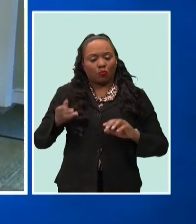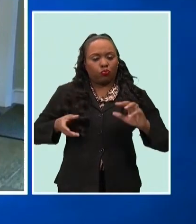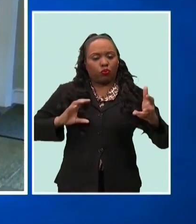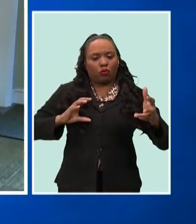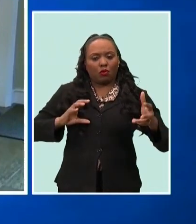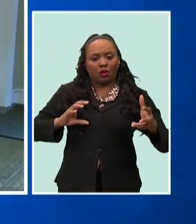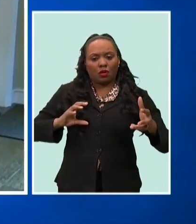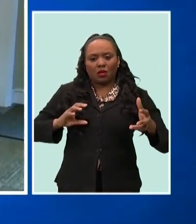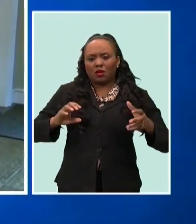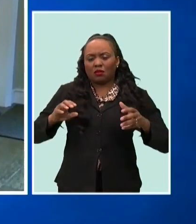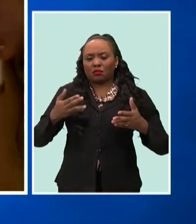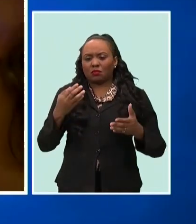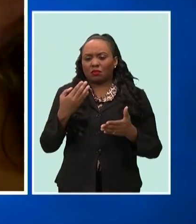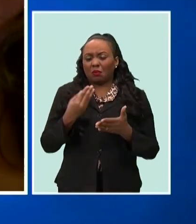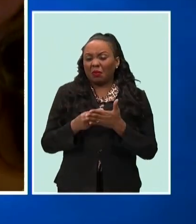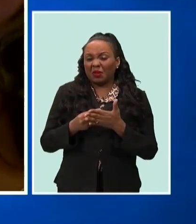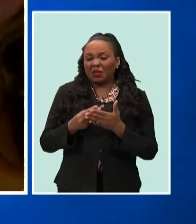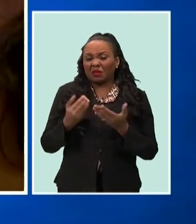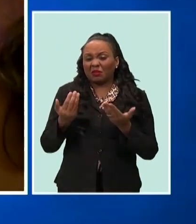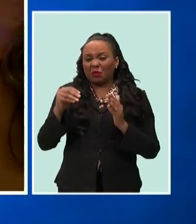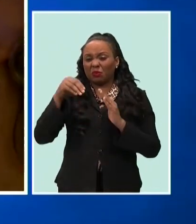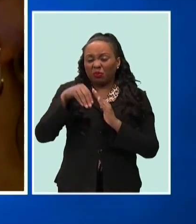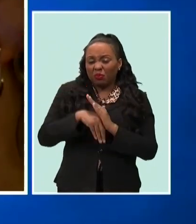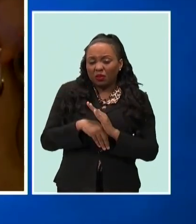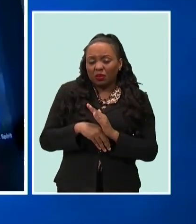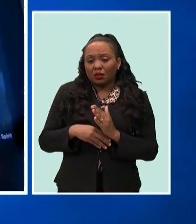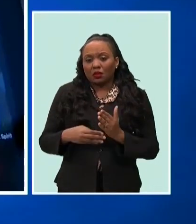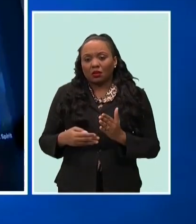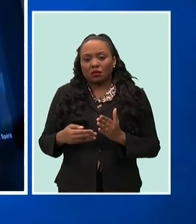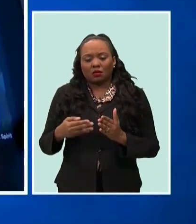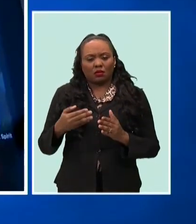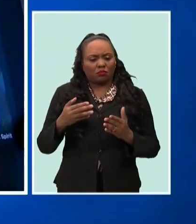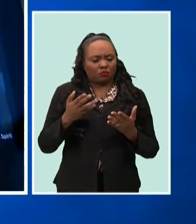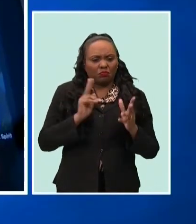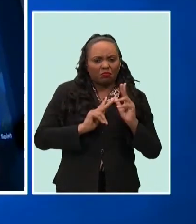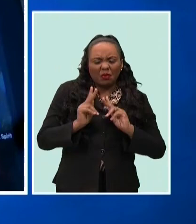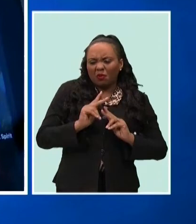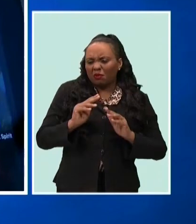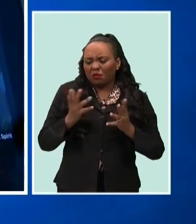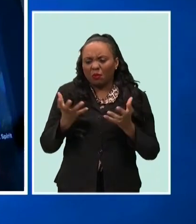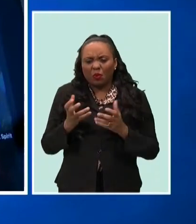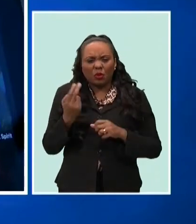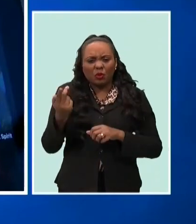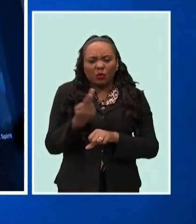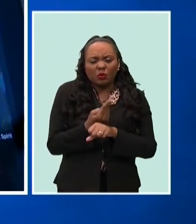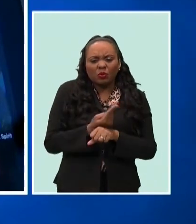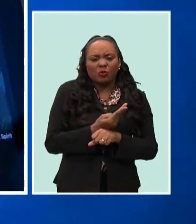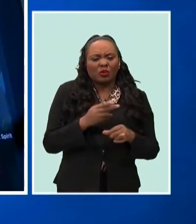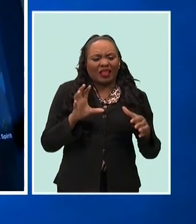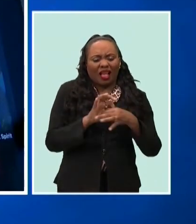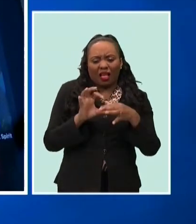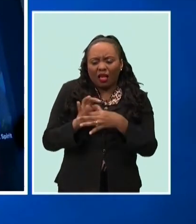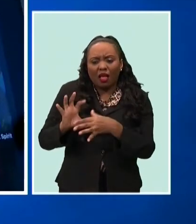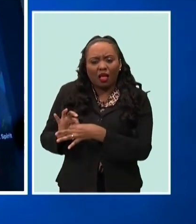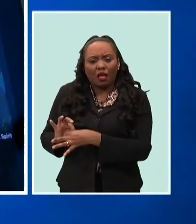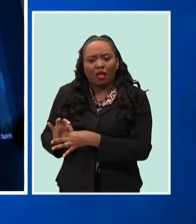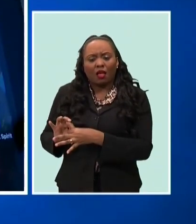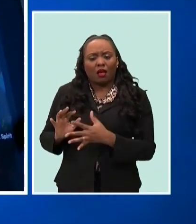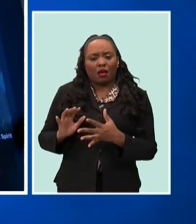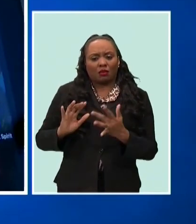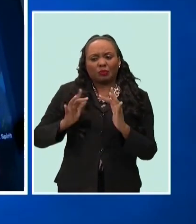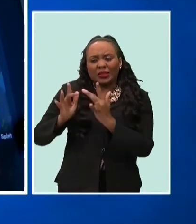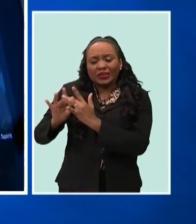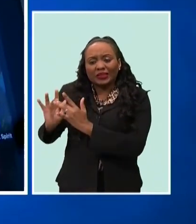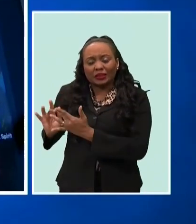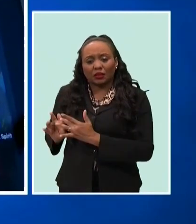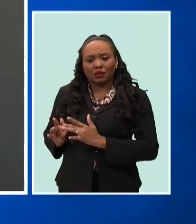money from your data, drawing on your likes, your connections, what you and millions of others have been up to help businesses target